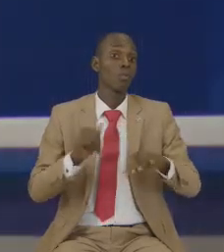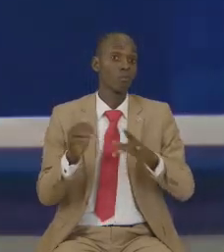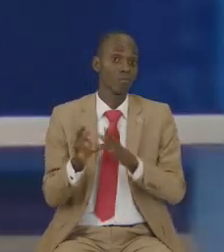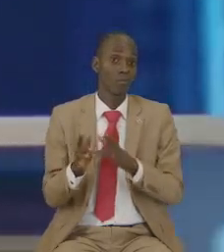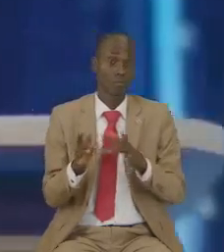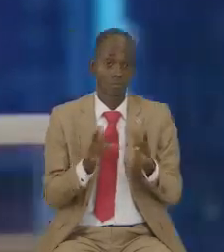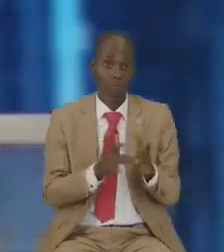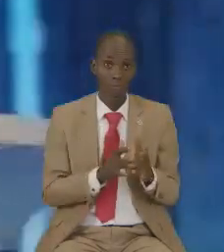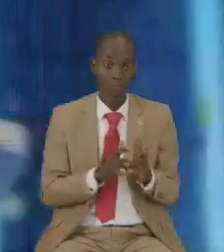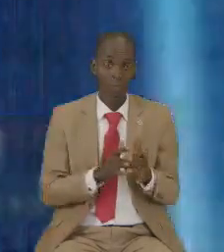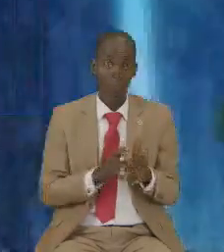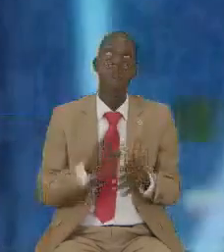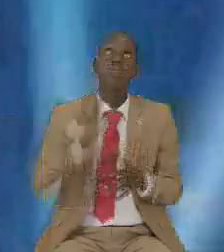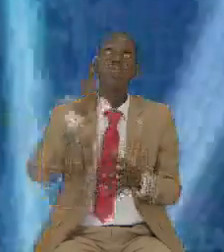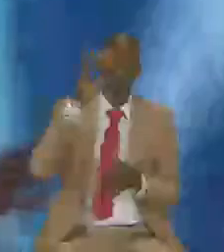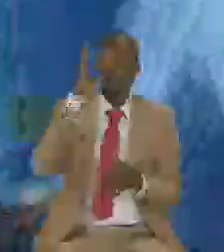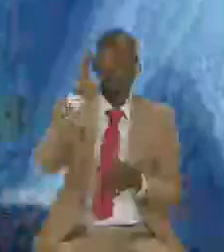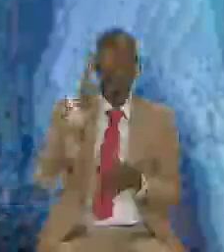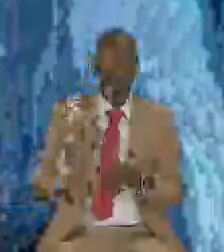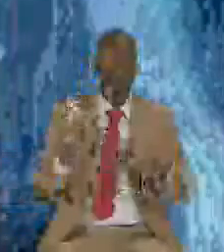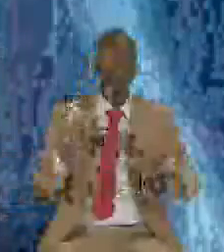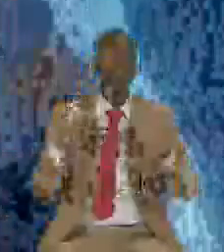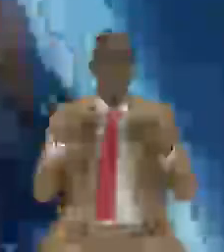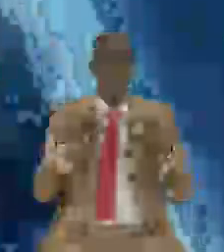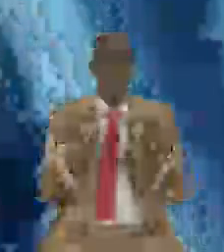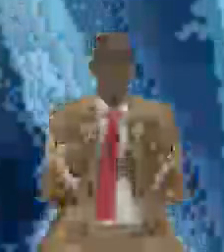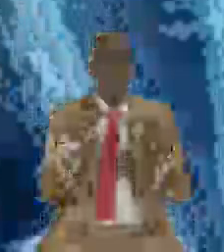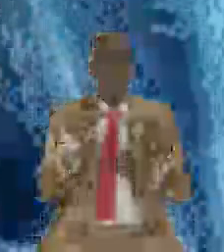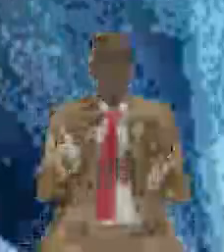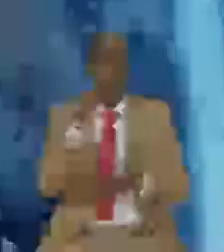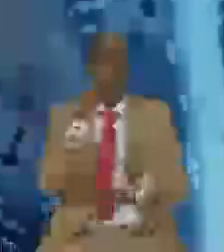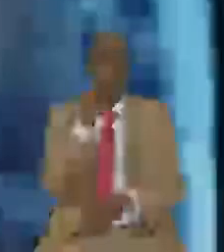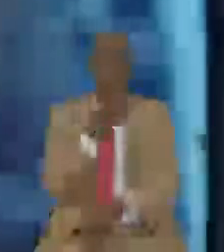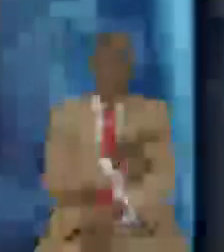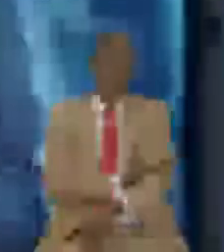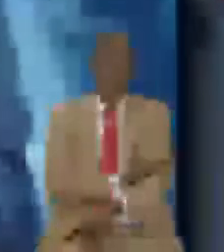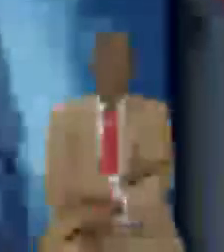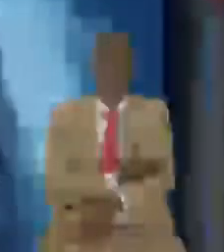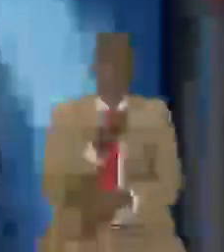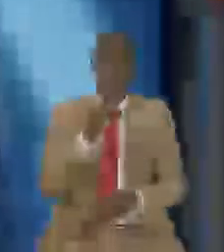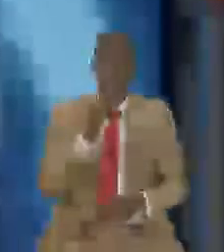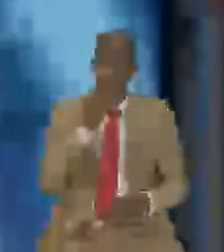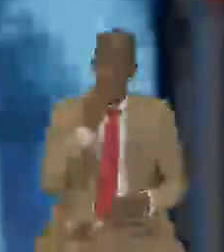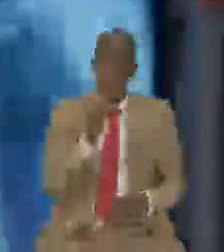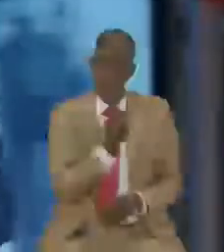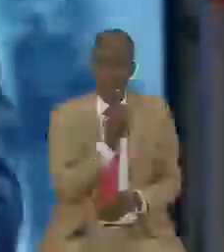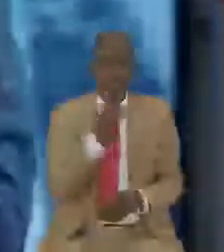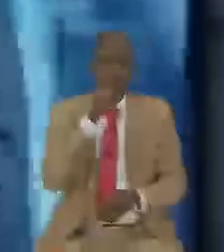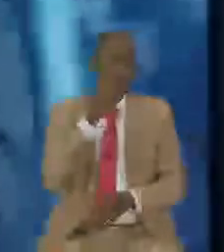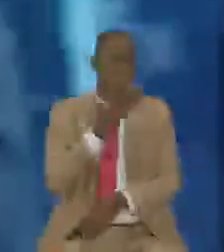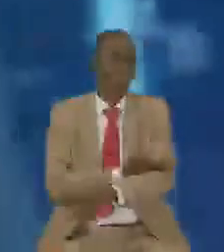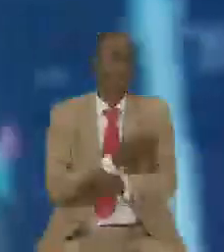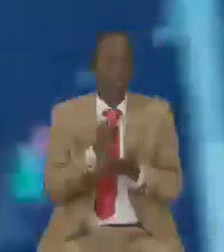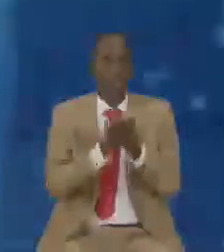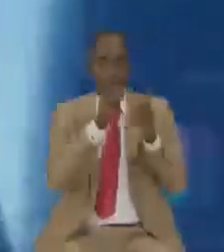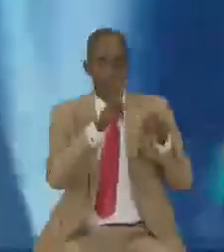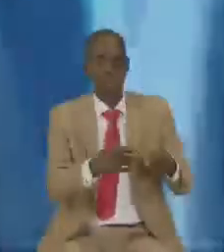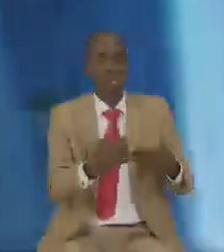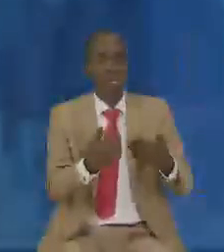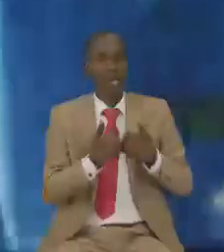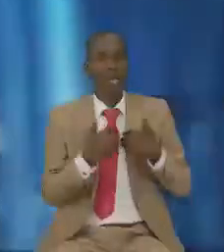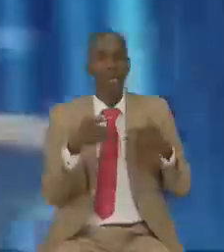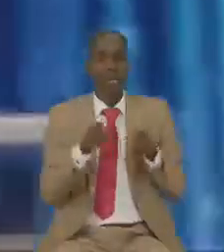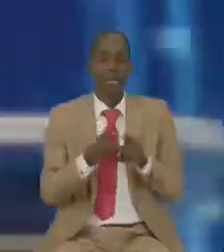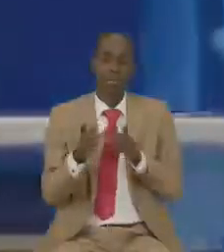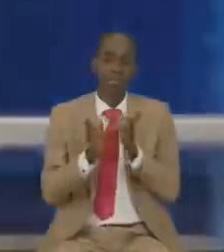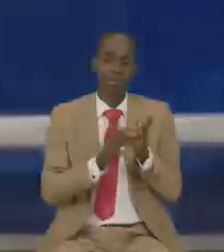He will heal the daughter, the only daughter he had. And as Christ was going